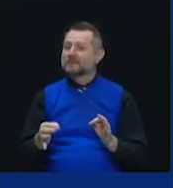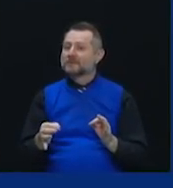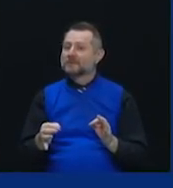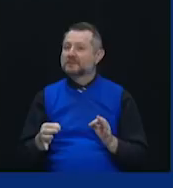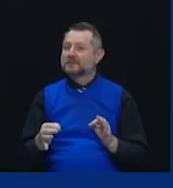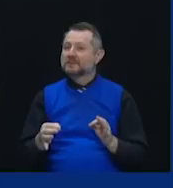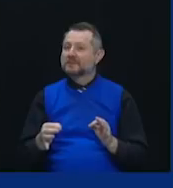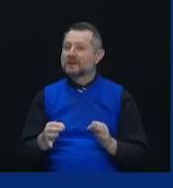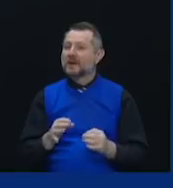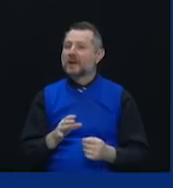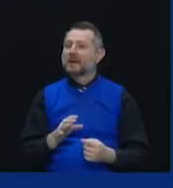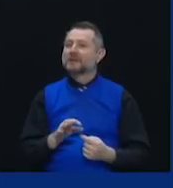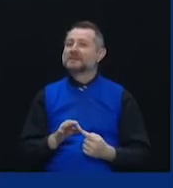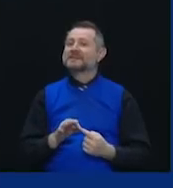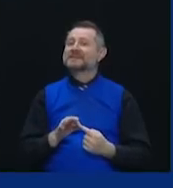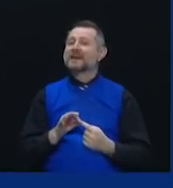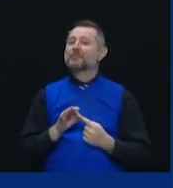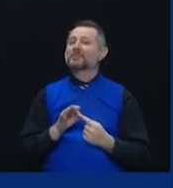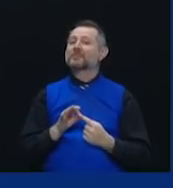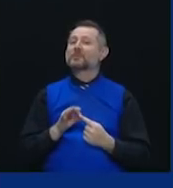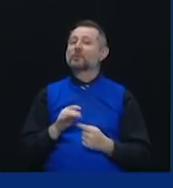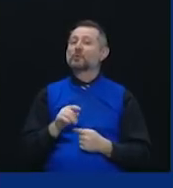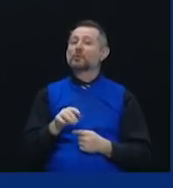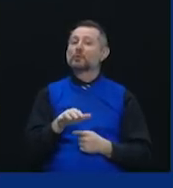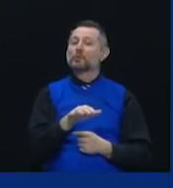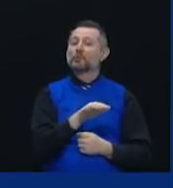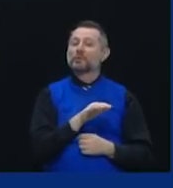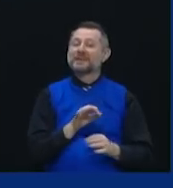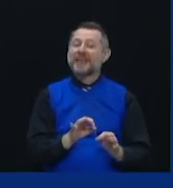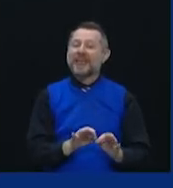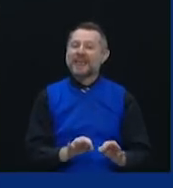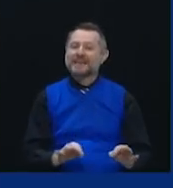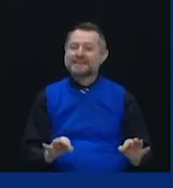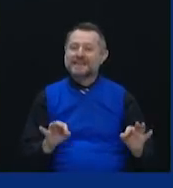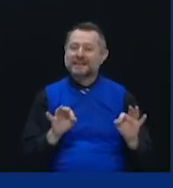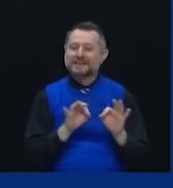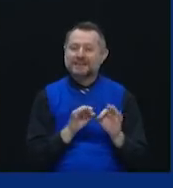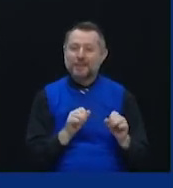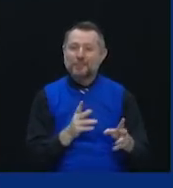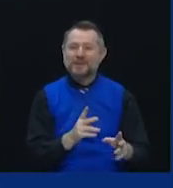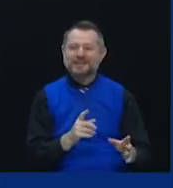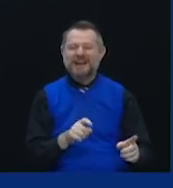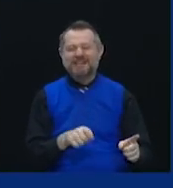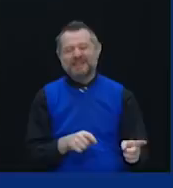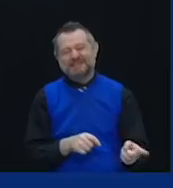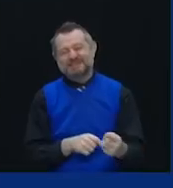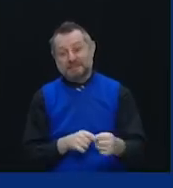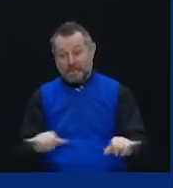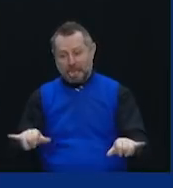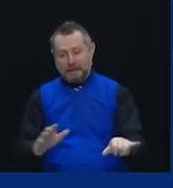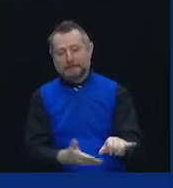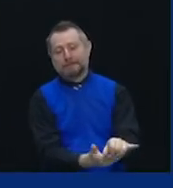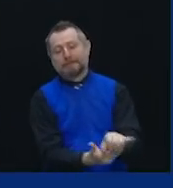Except you essential workers. We need you to go to work.